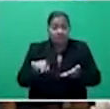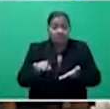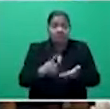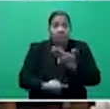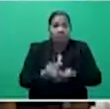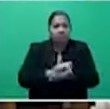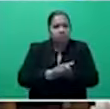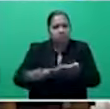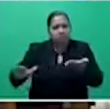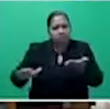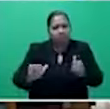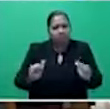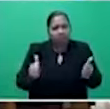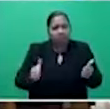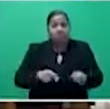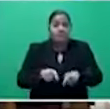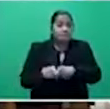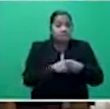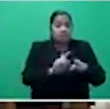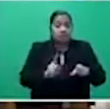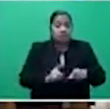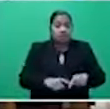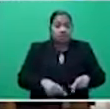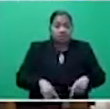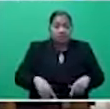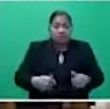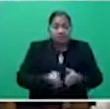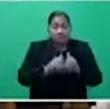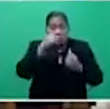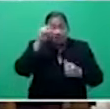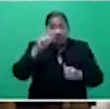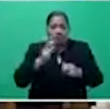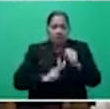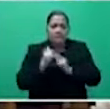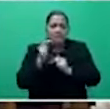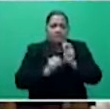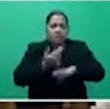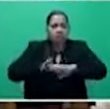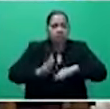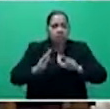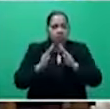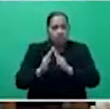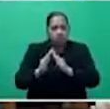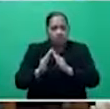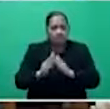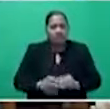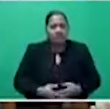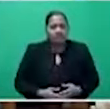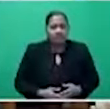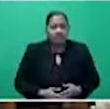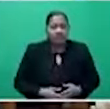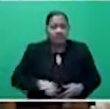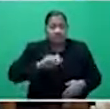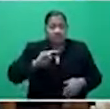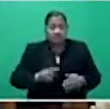that dozens of Fijians were building new homes. It meant dozens of Fijians were also buying new